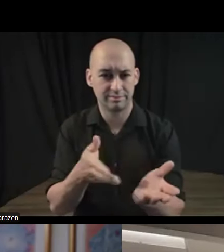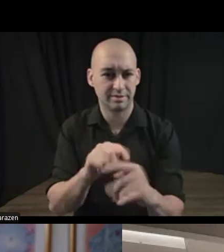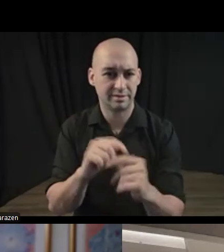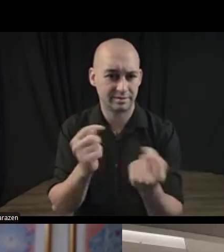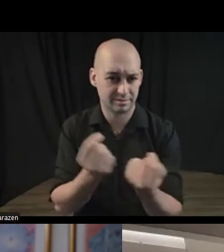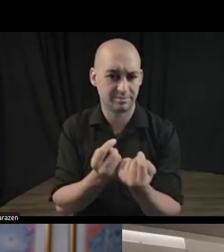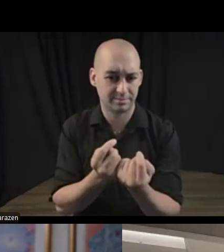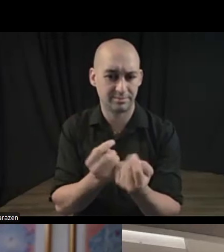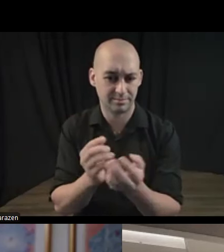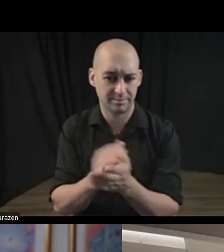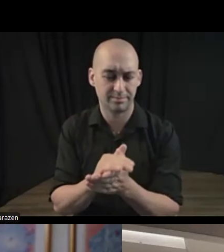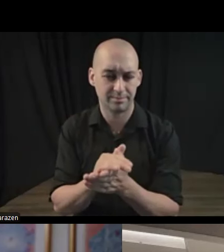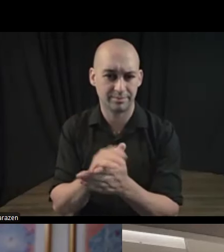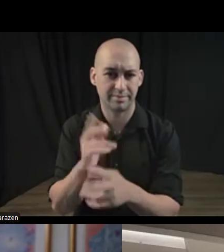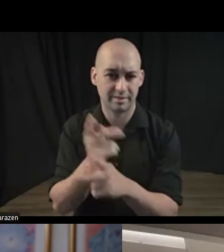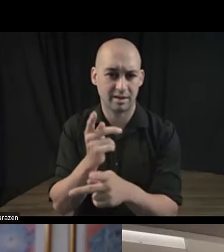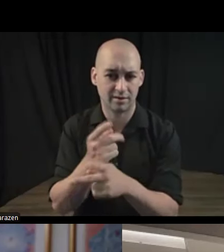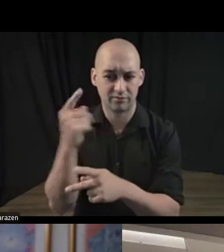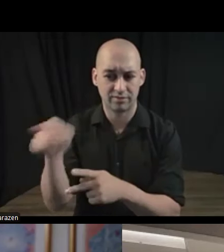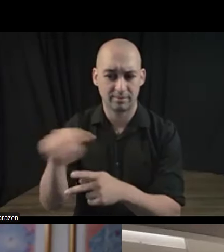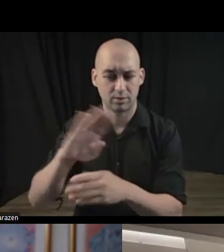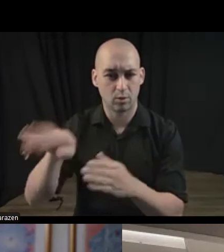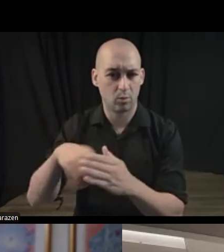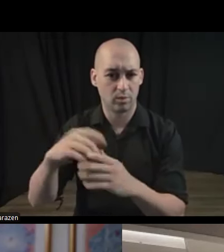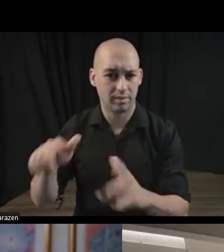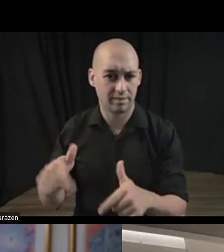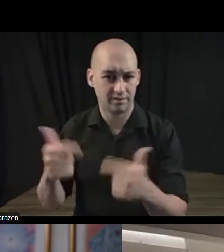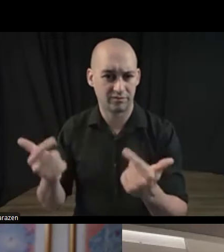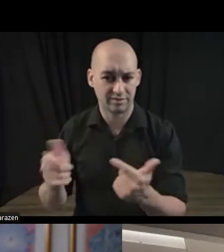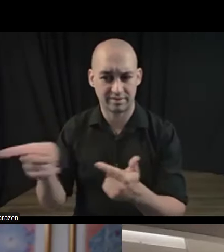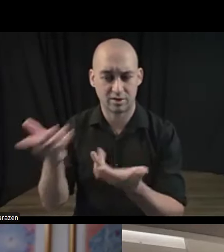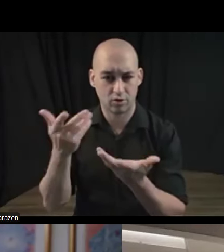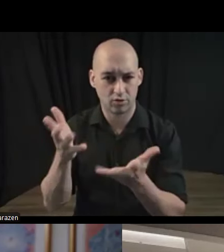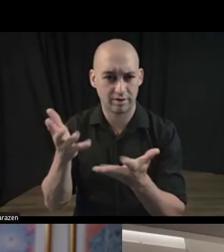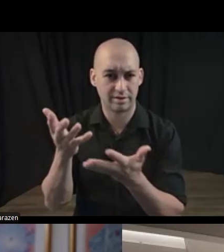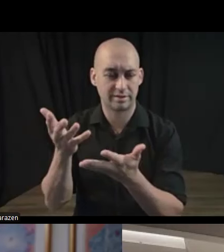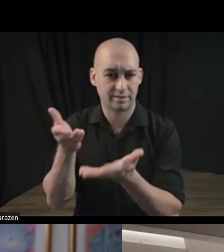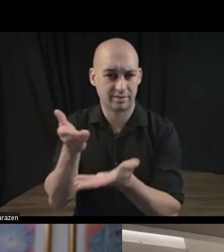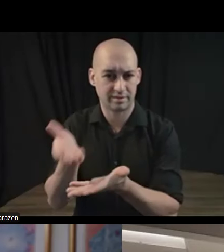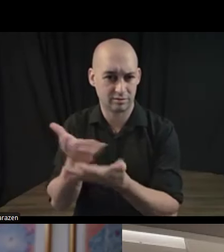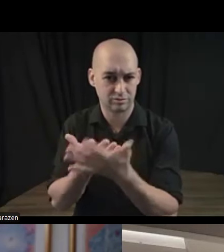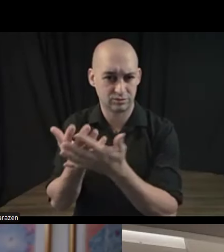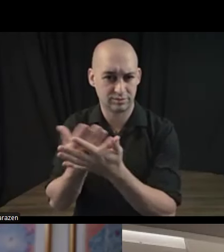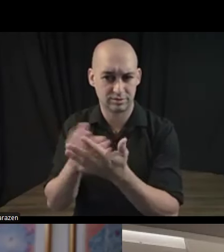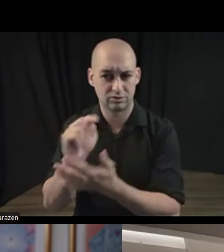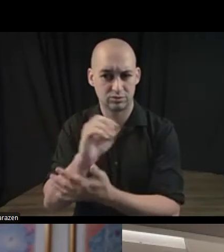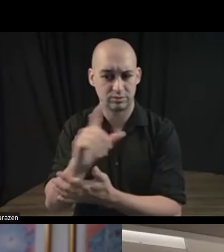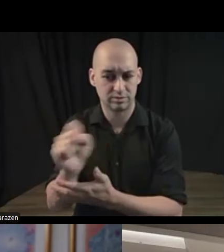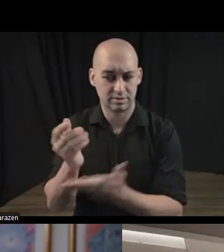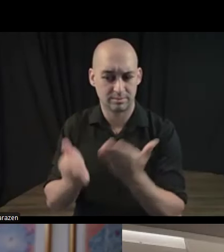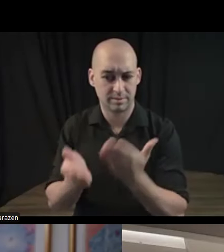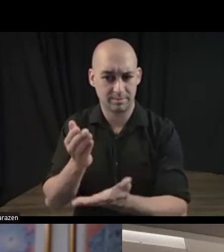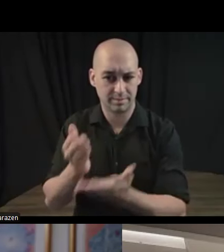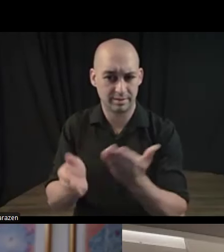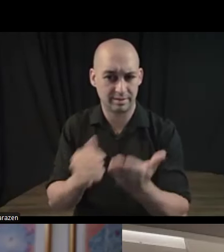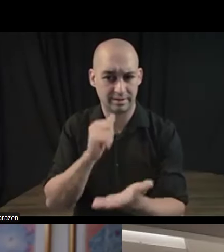lives. So I think just keep that in mind too, that the existing screening tools might not be what's